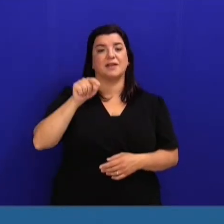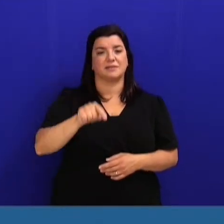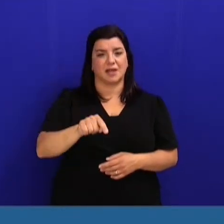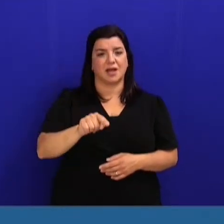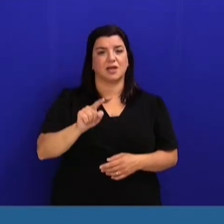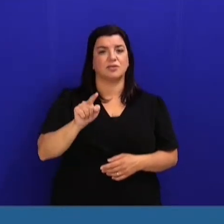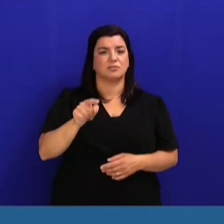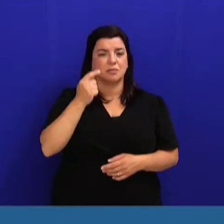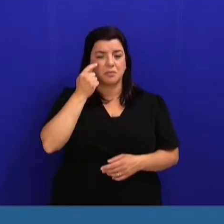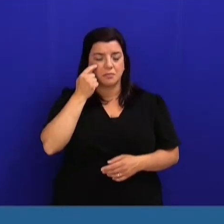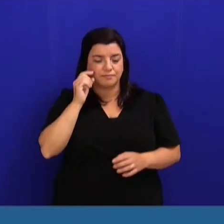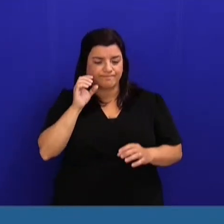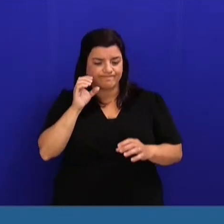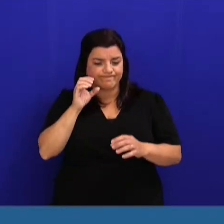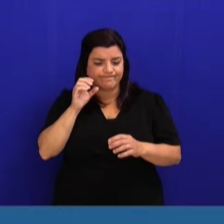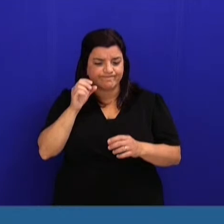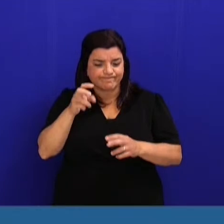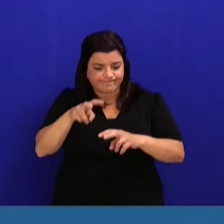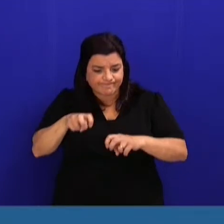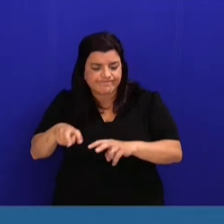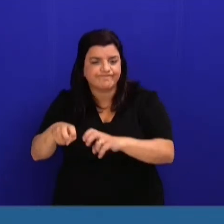qiegħed jiġi investigat.